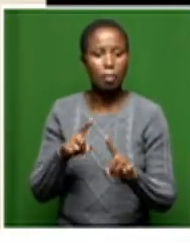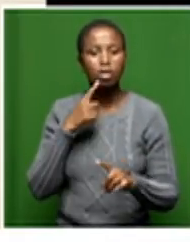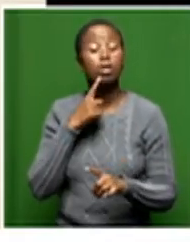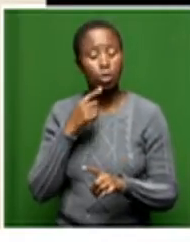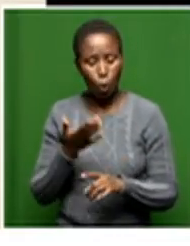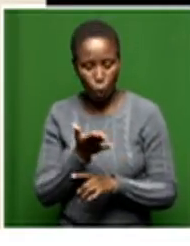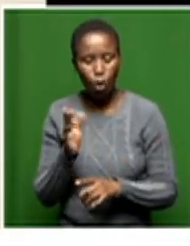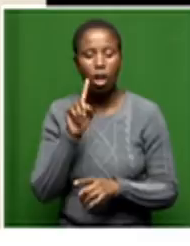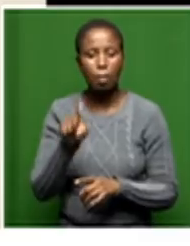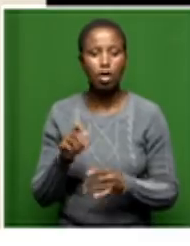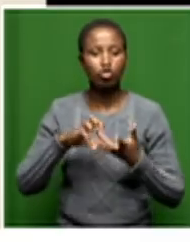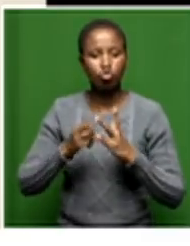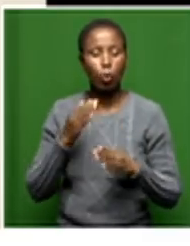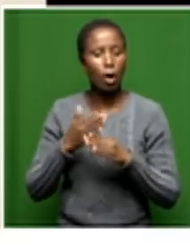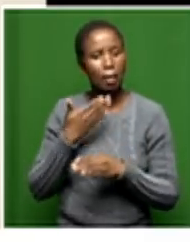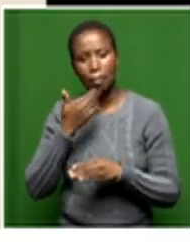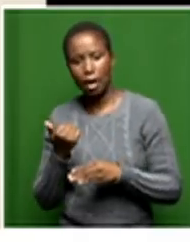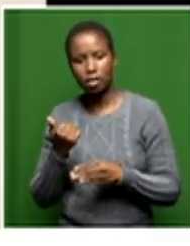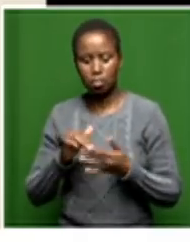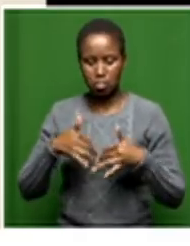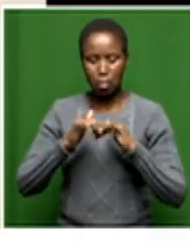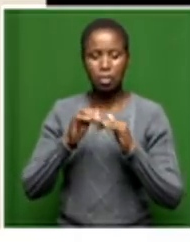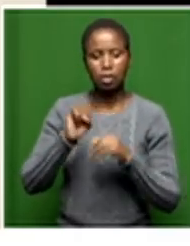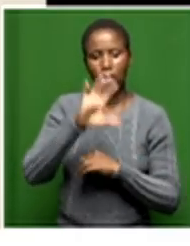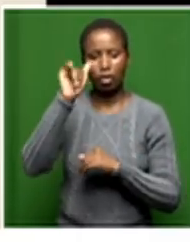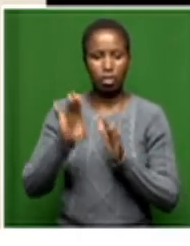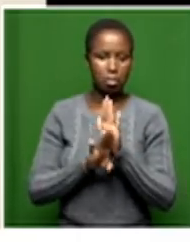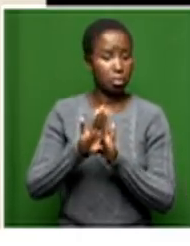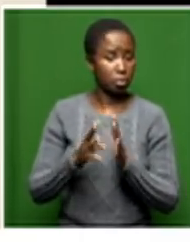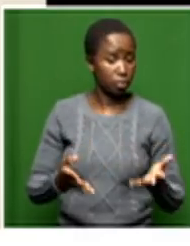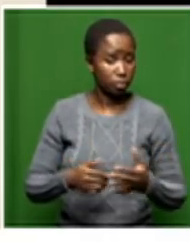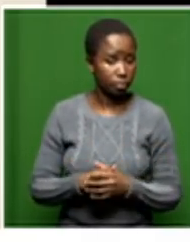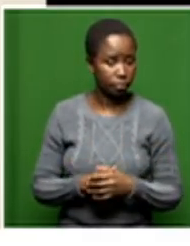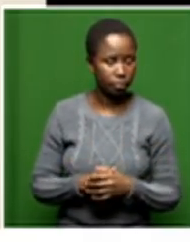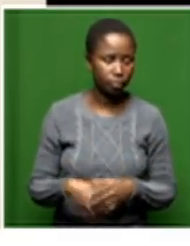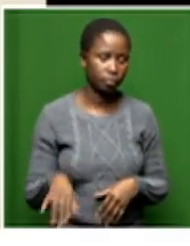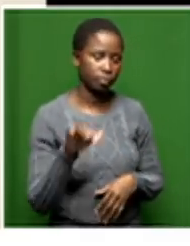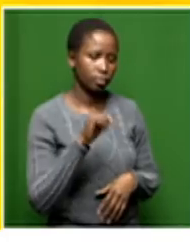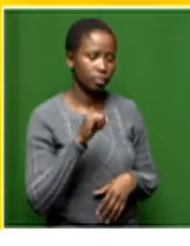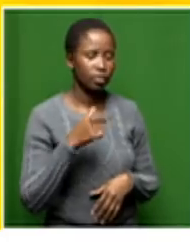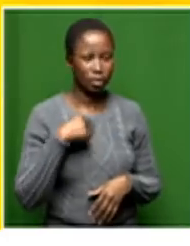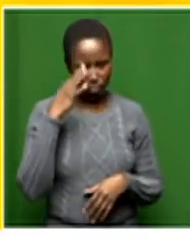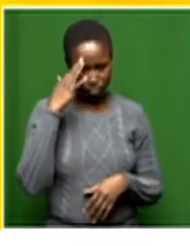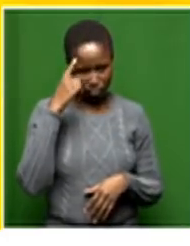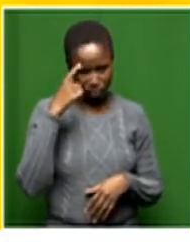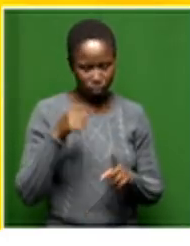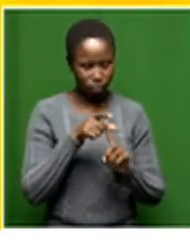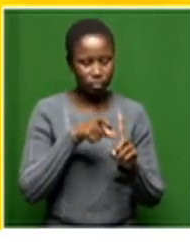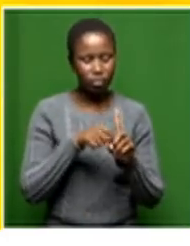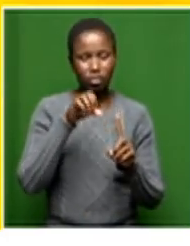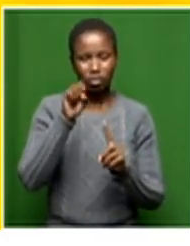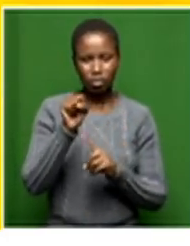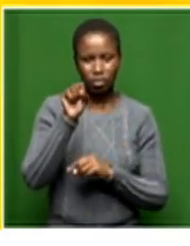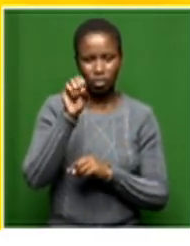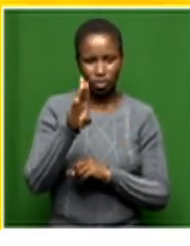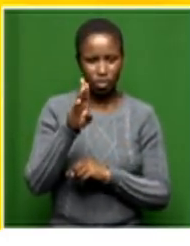best to make South Africa, to create a better life for all. I believe Sibusiso is back with us. Just want to see if